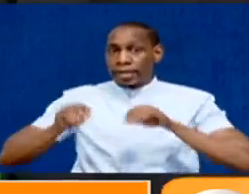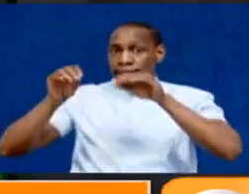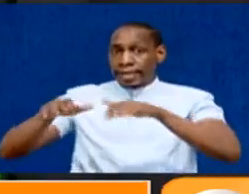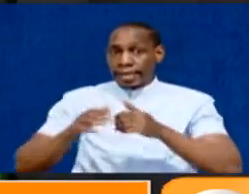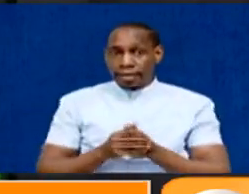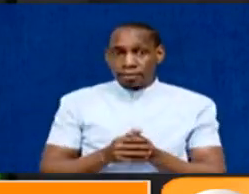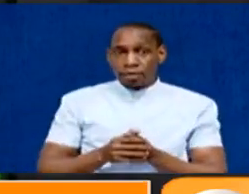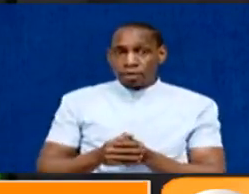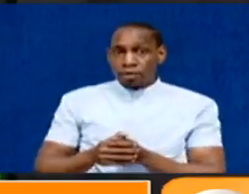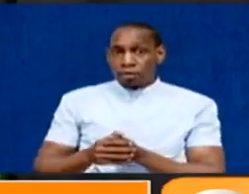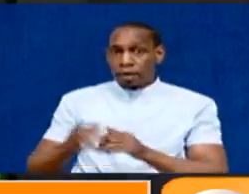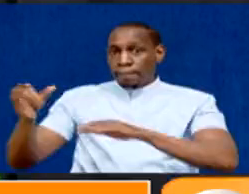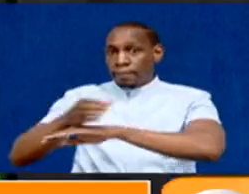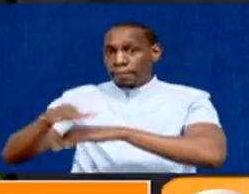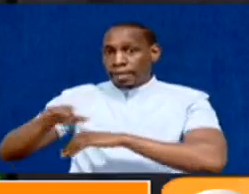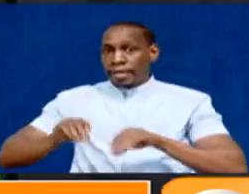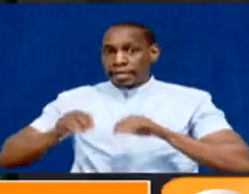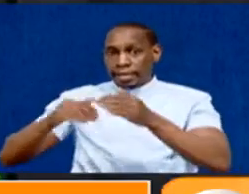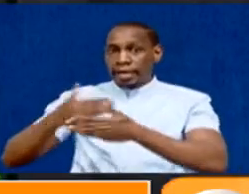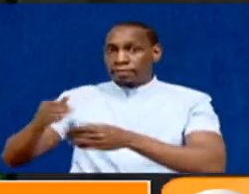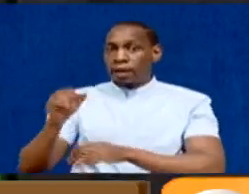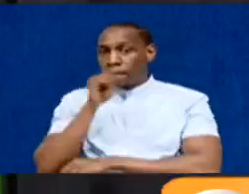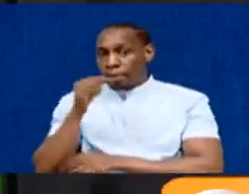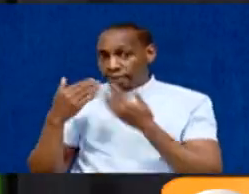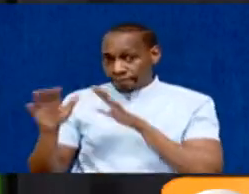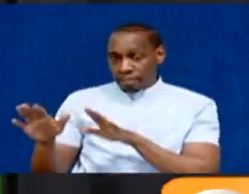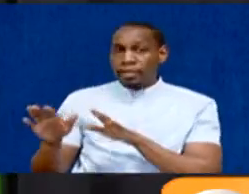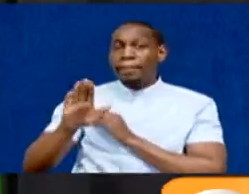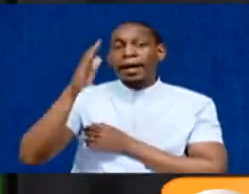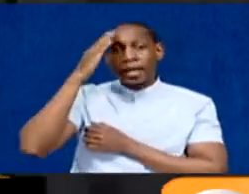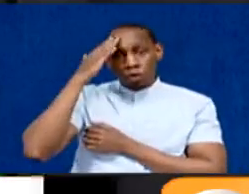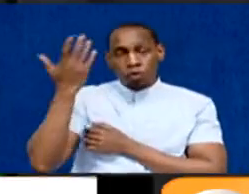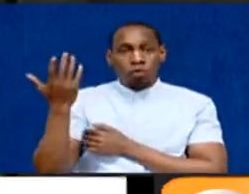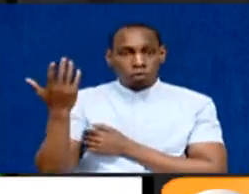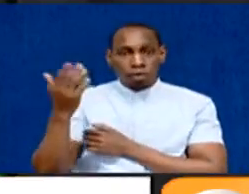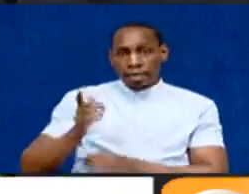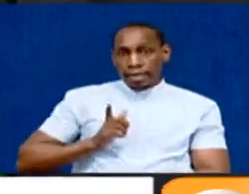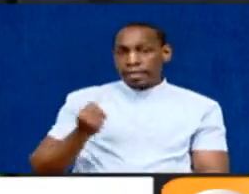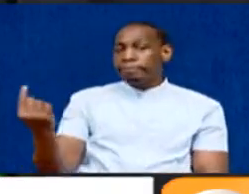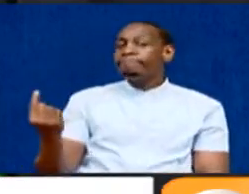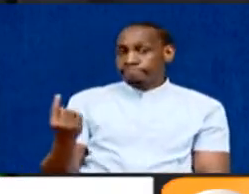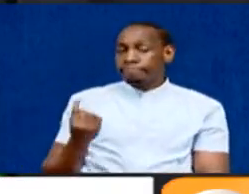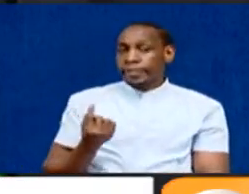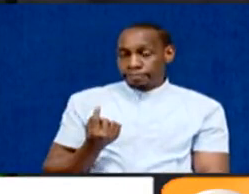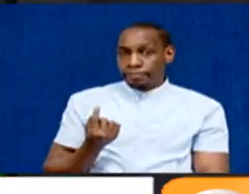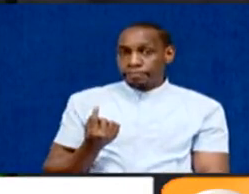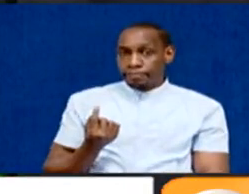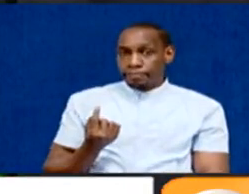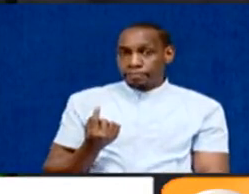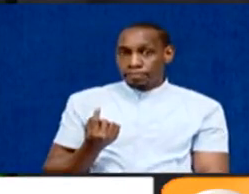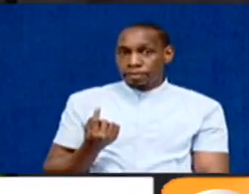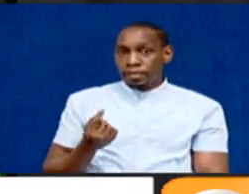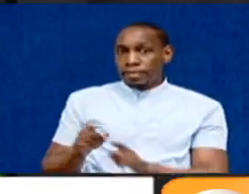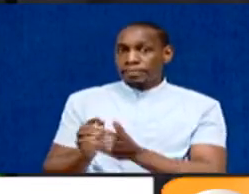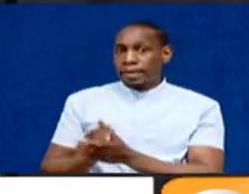Kitengela, in a club in Kitengela. So after the performance, you know, a lady came to me and,